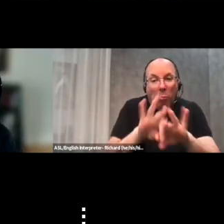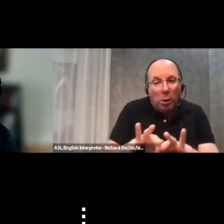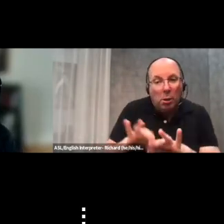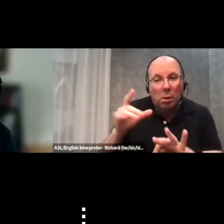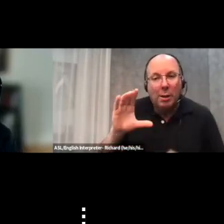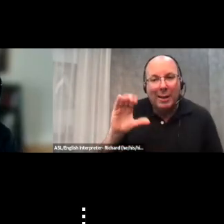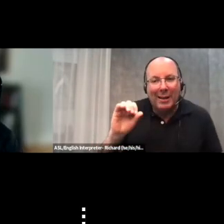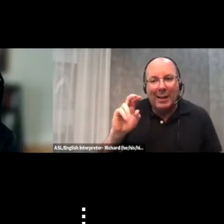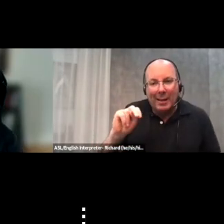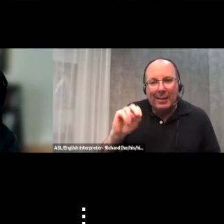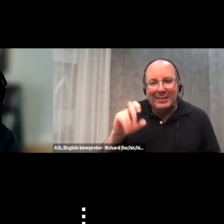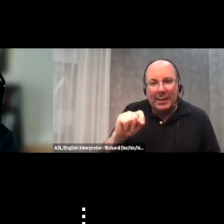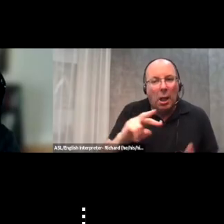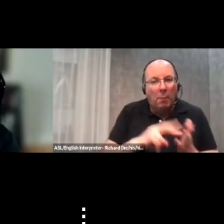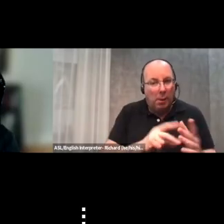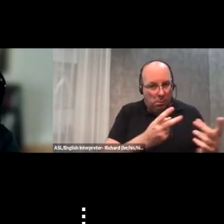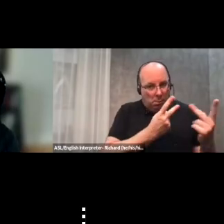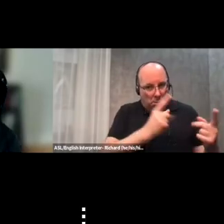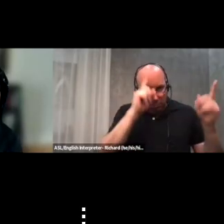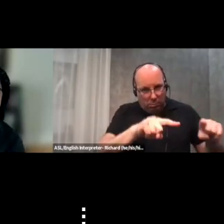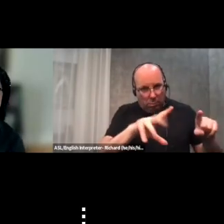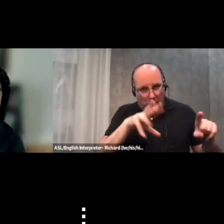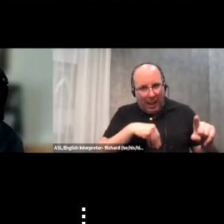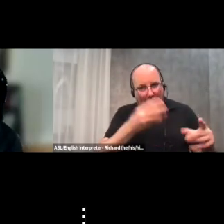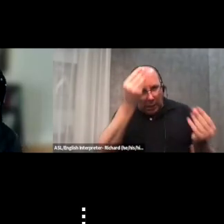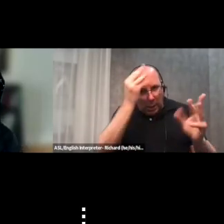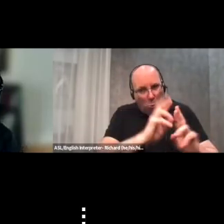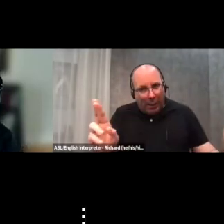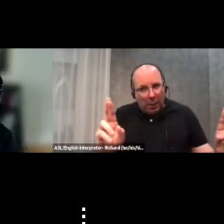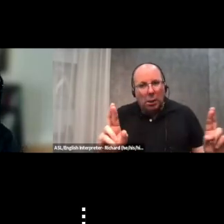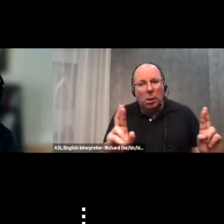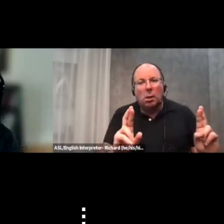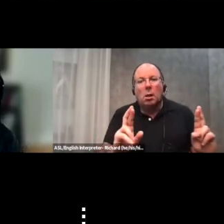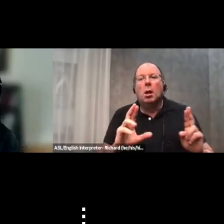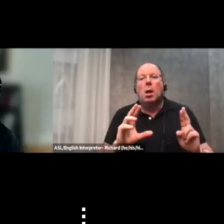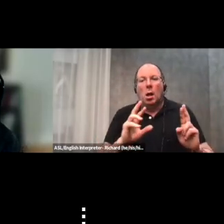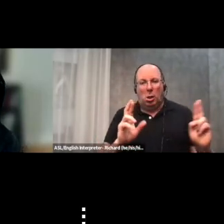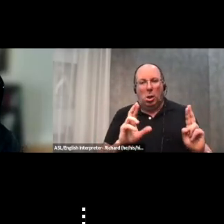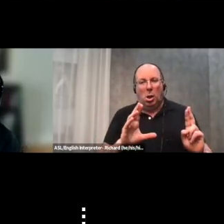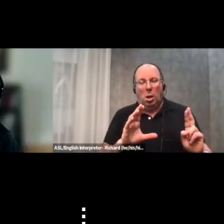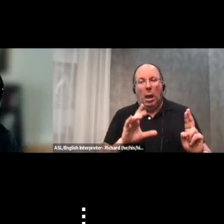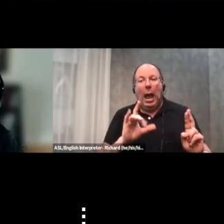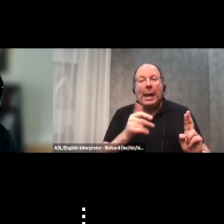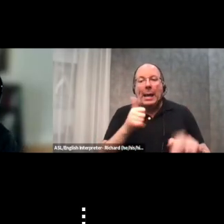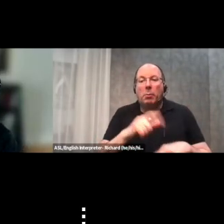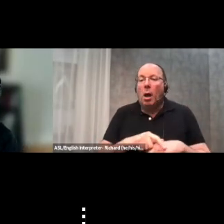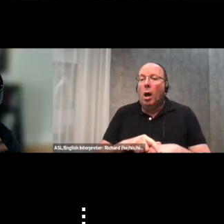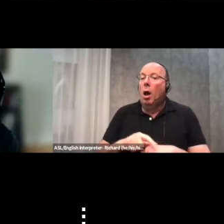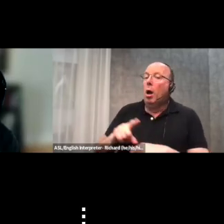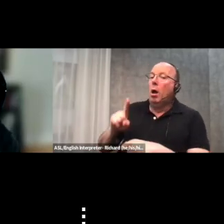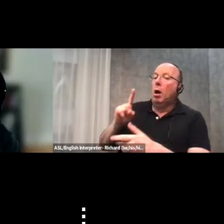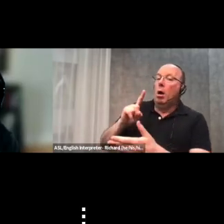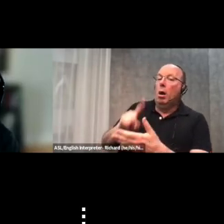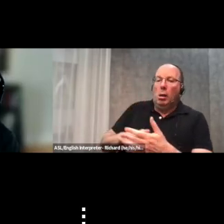here. Kink needs to be consensual and informed. Consent needs to be able to be withdrawn at any time. It can't